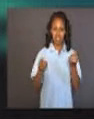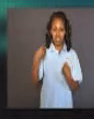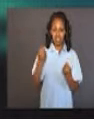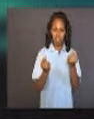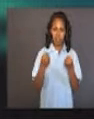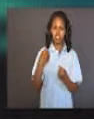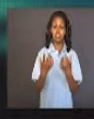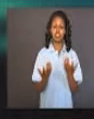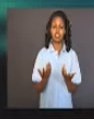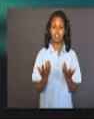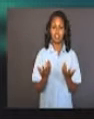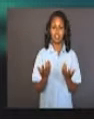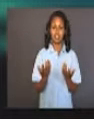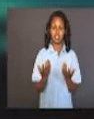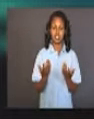cars,